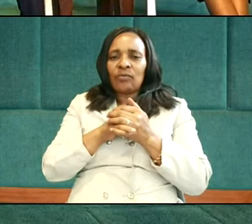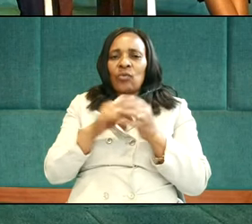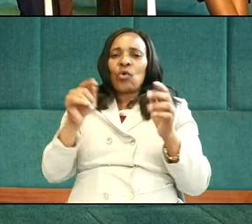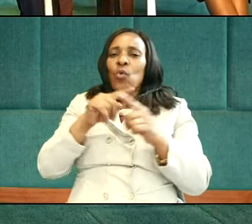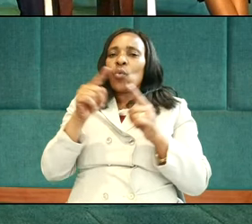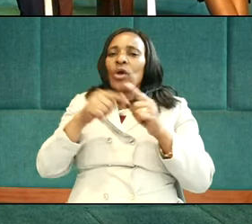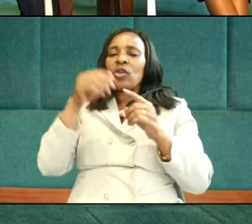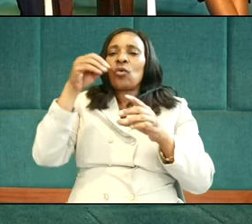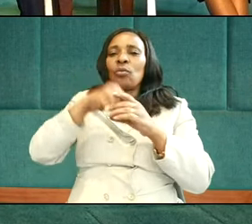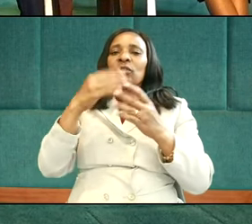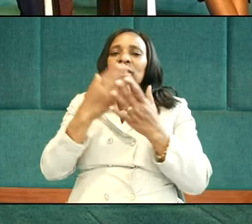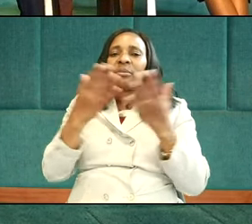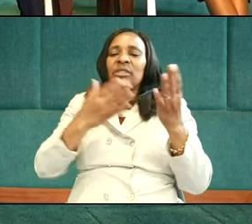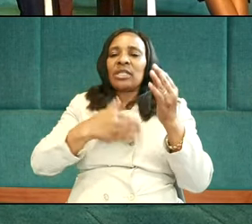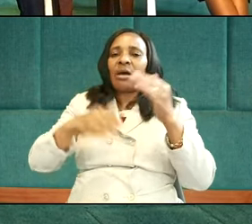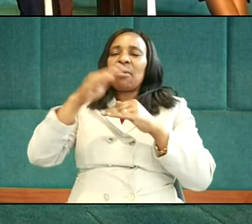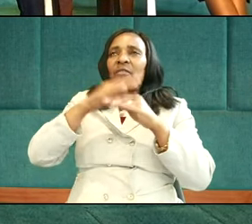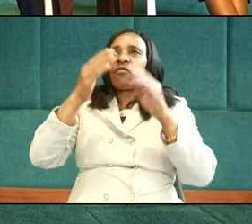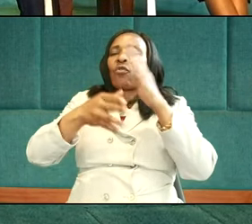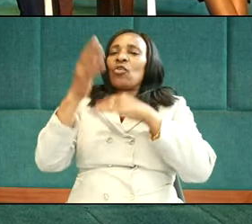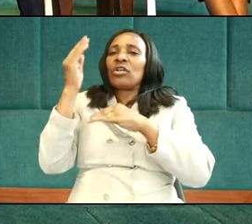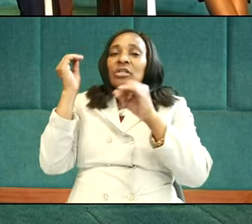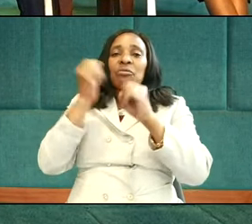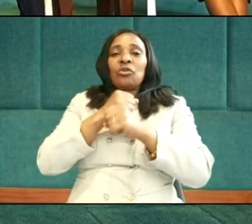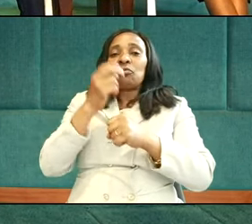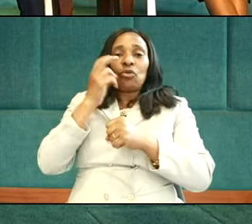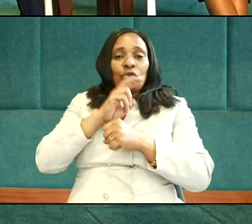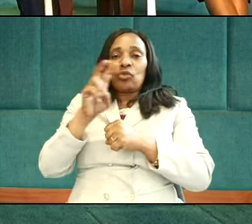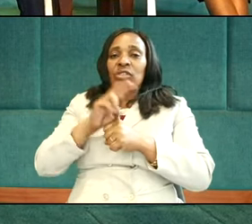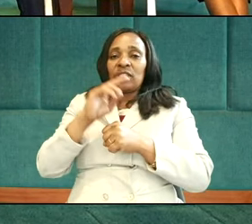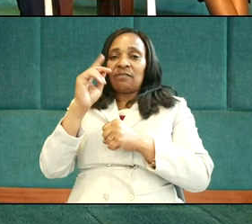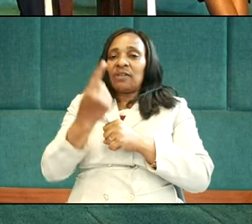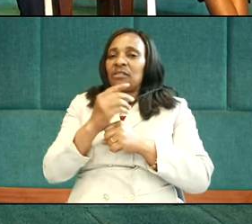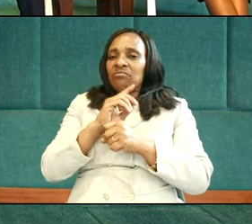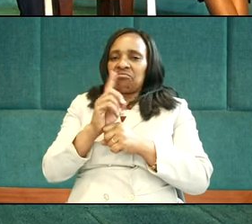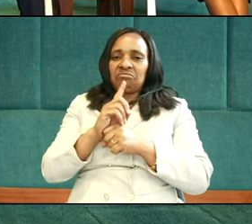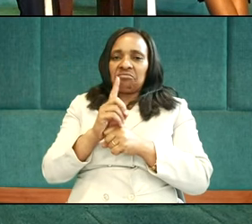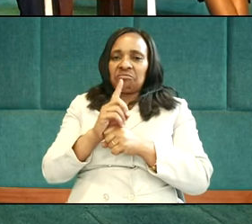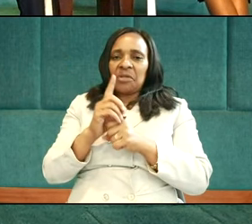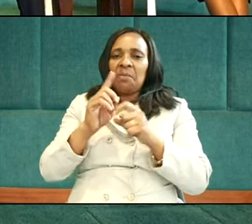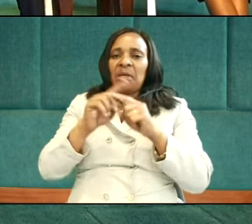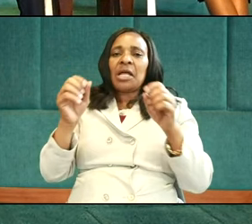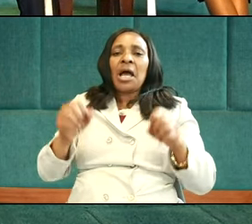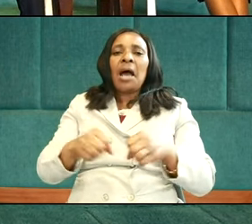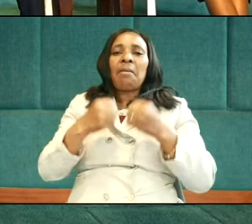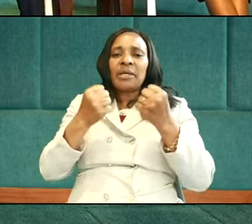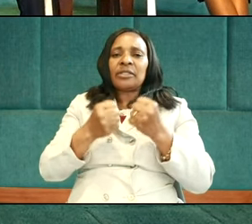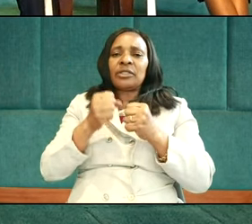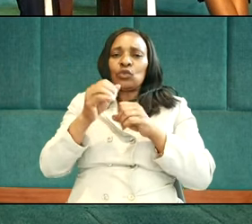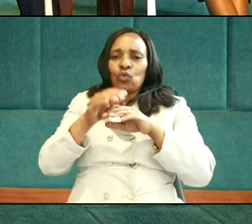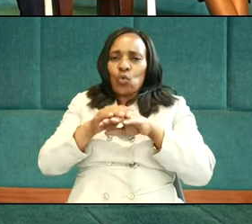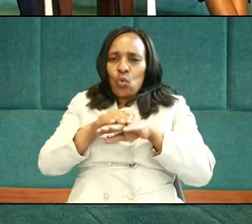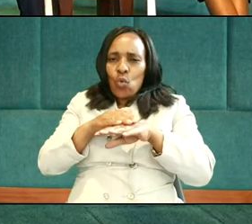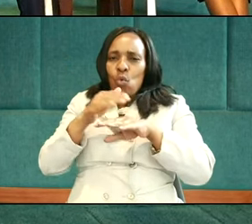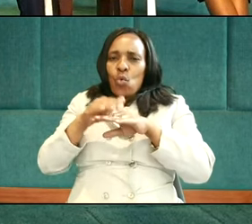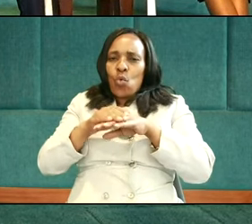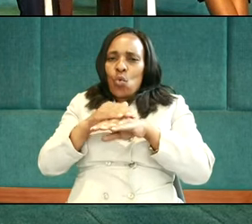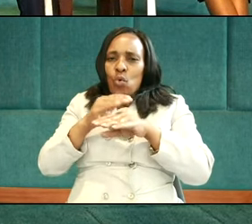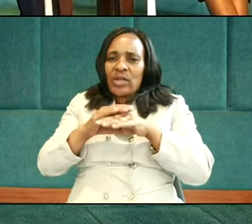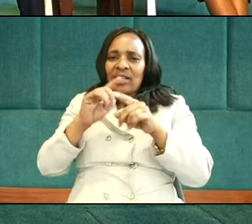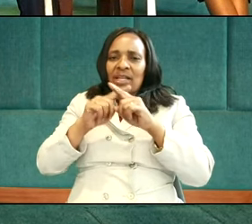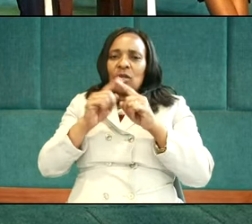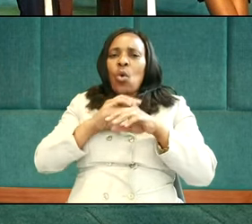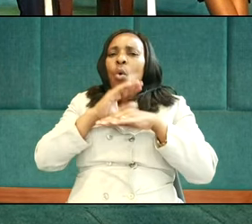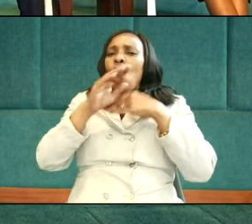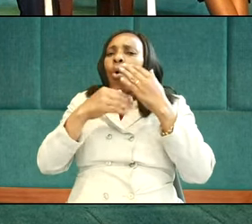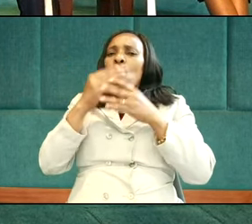when you put something above God, you might not even notice it at first. It just happens little by little, and in turn, you can